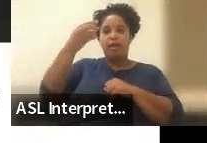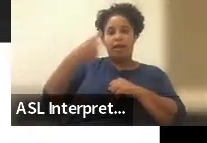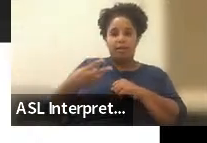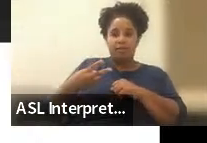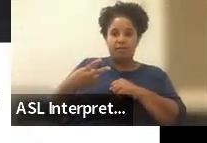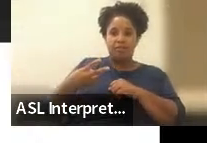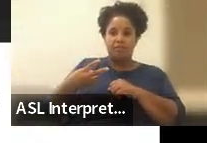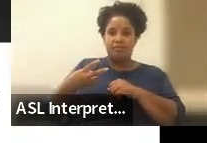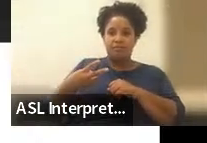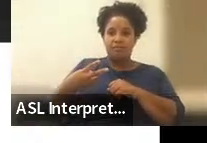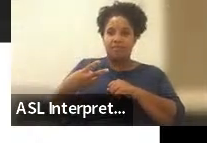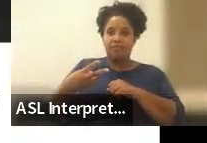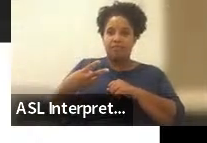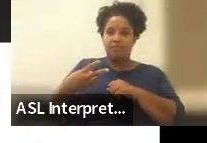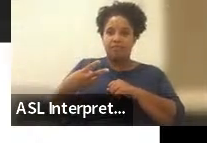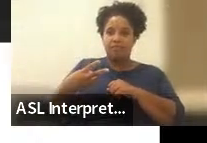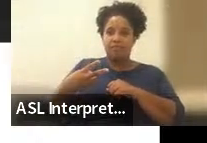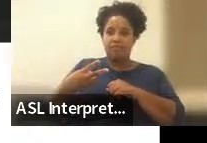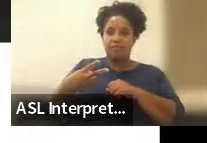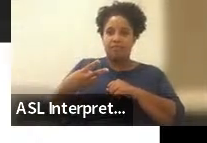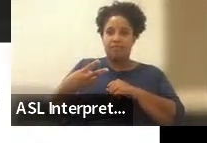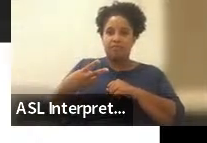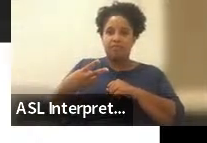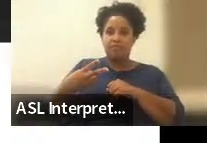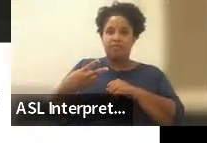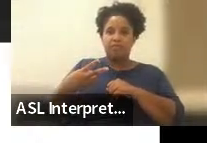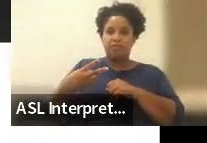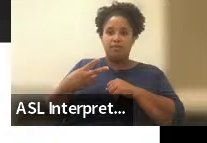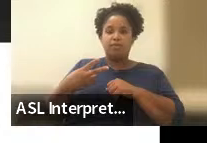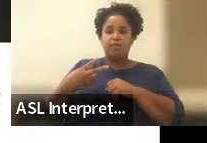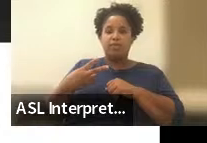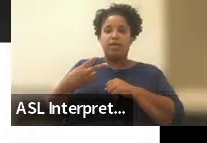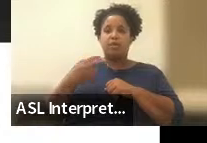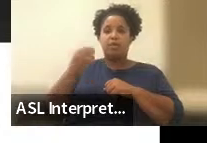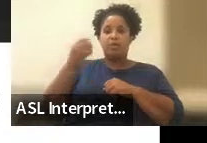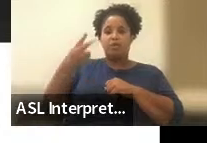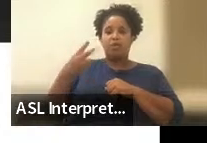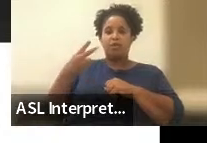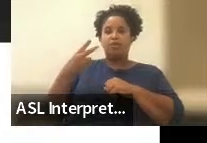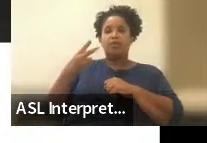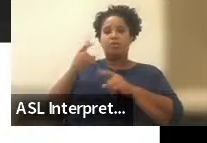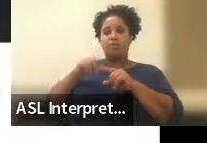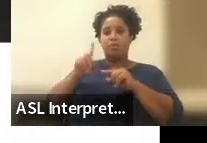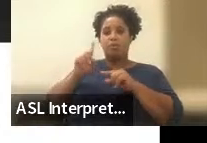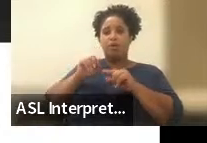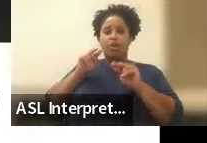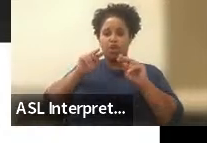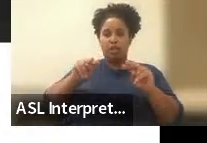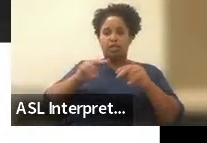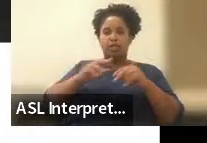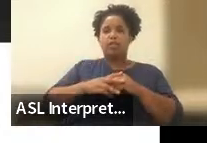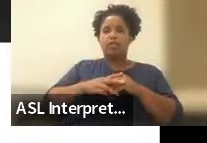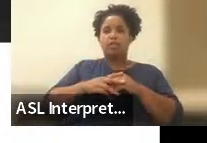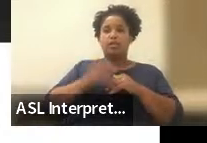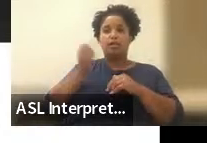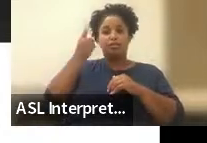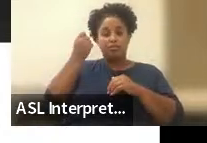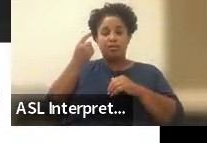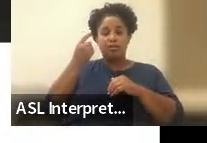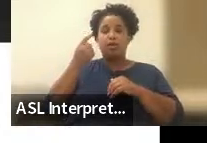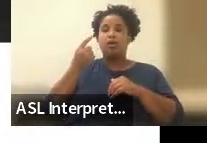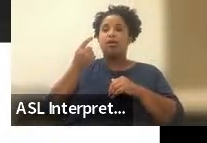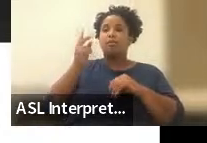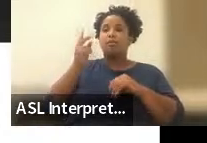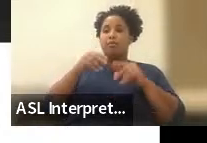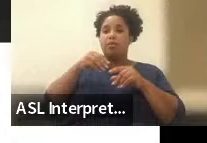on when you are looking. Nevertheless, still a lot of people in the hospital. Overall,